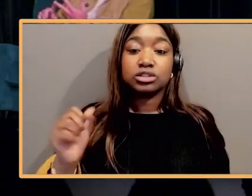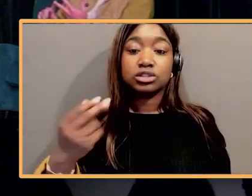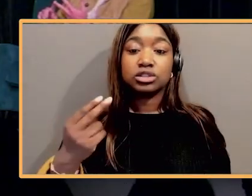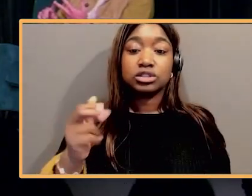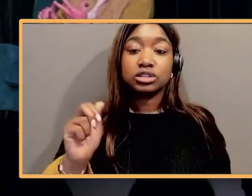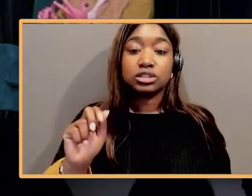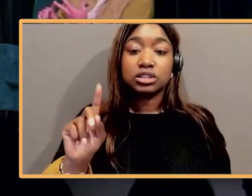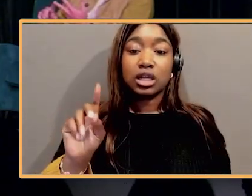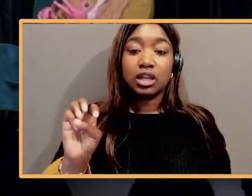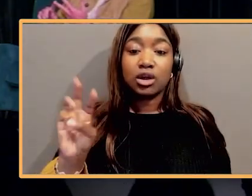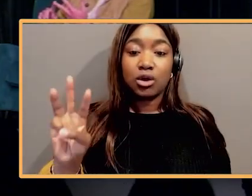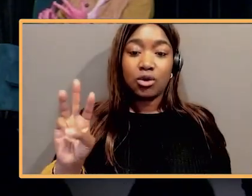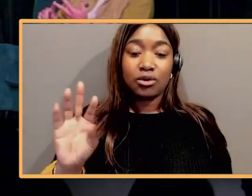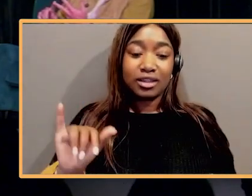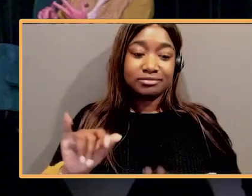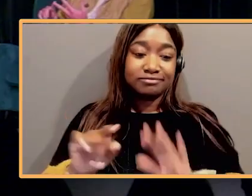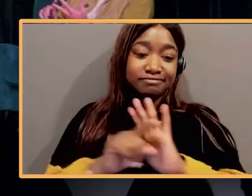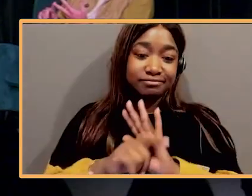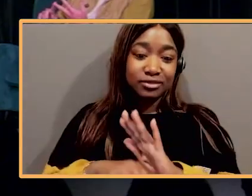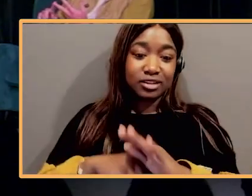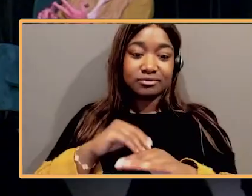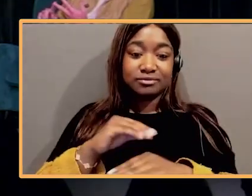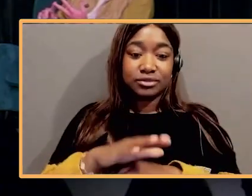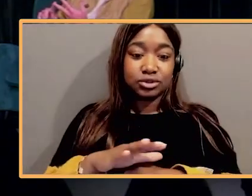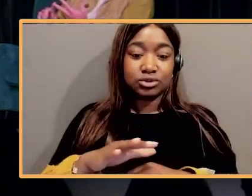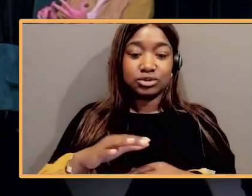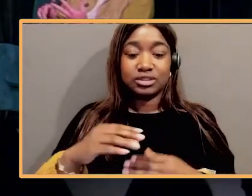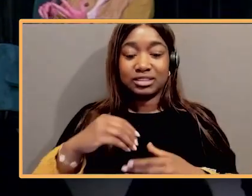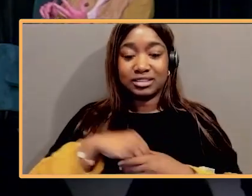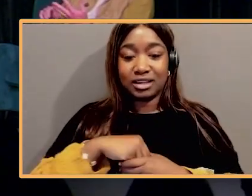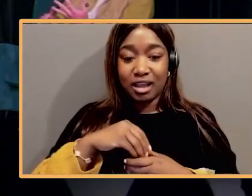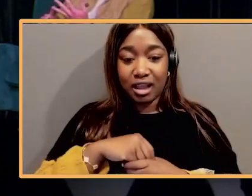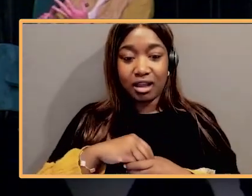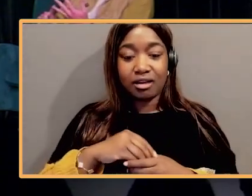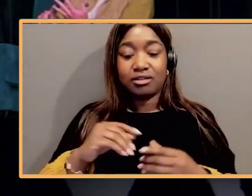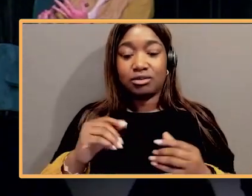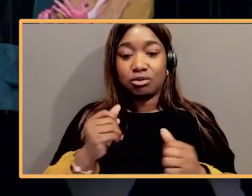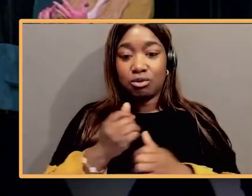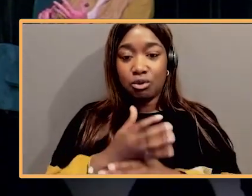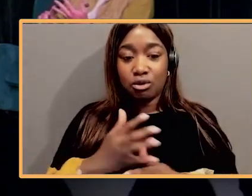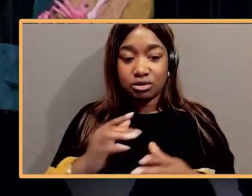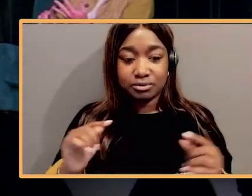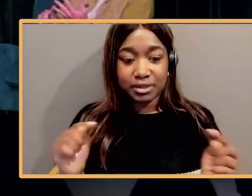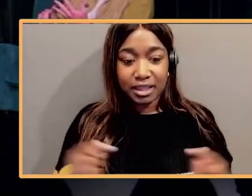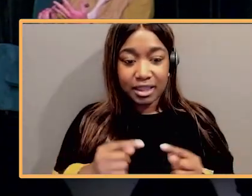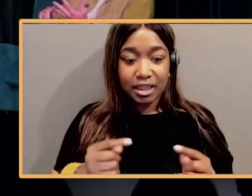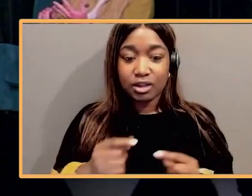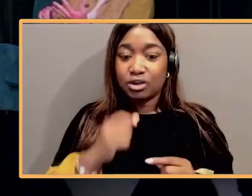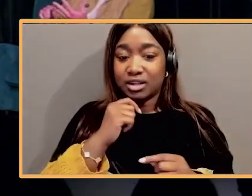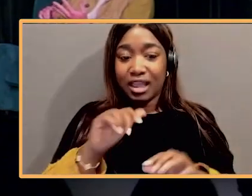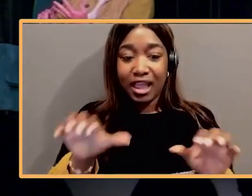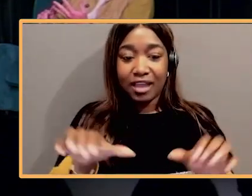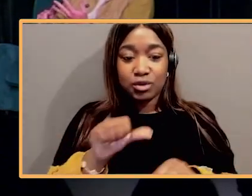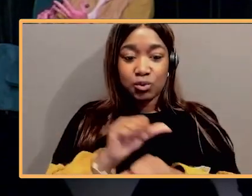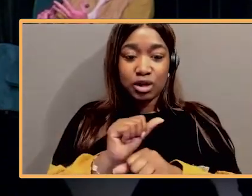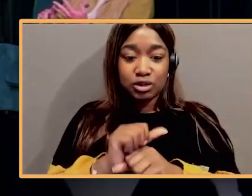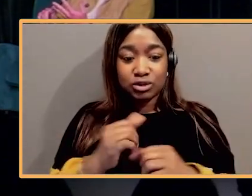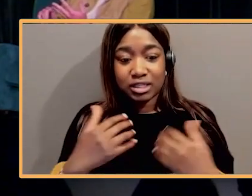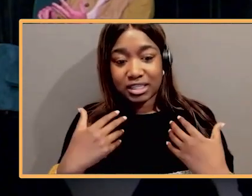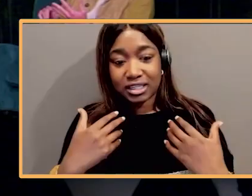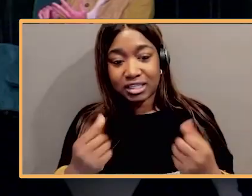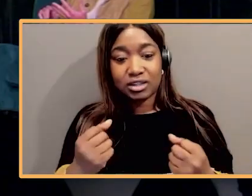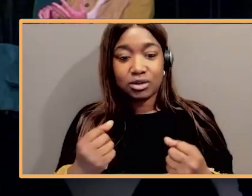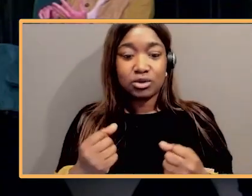working to heal it, integrate it, and three, in the process,